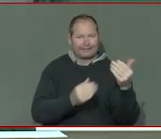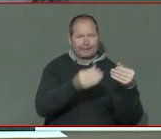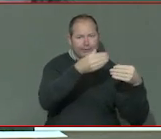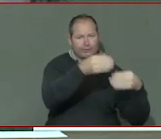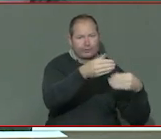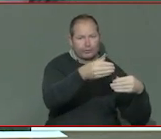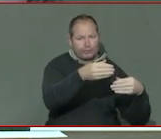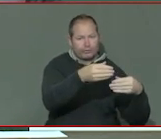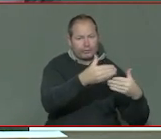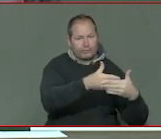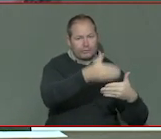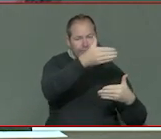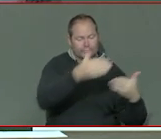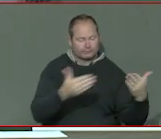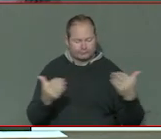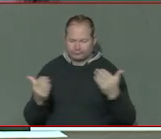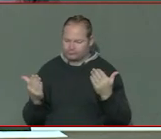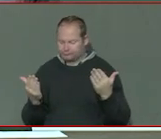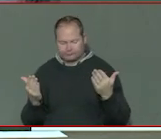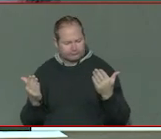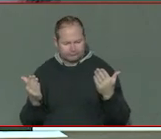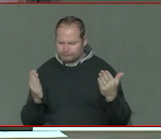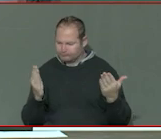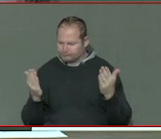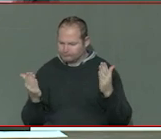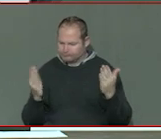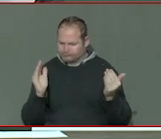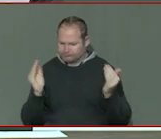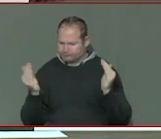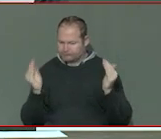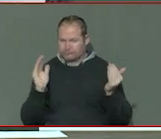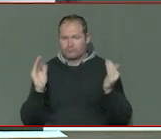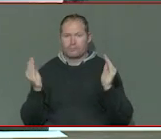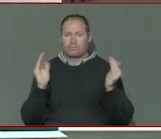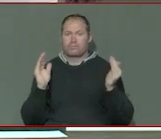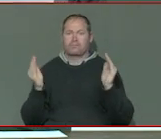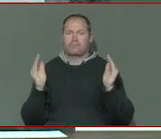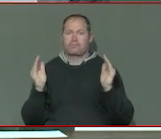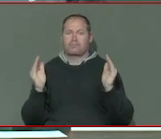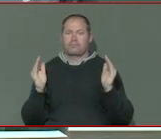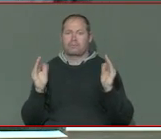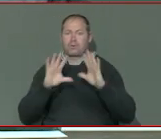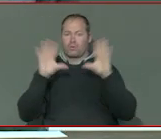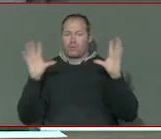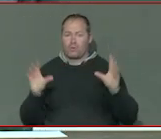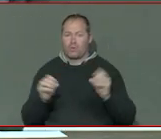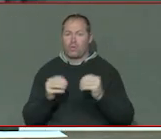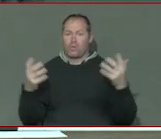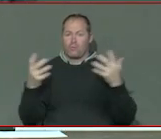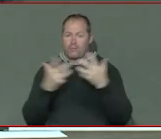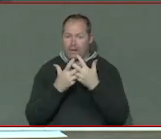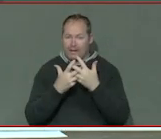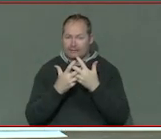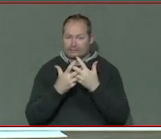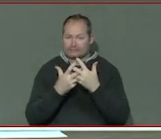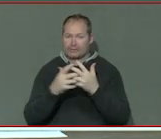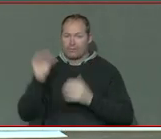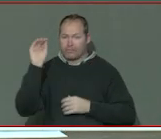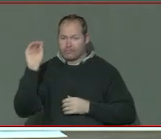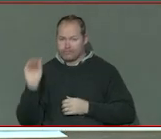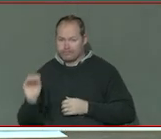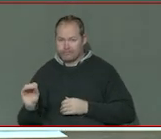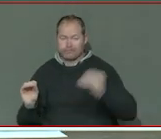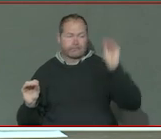an external document, so we can check whether they and us, if we all have the same entries, if